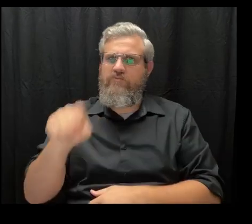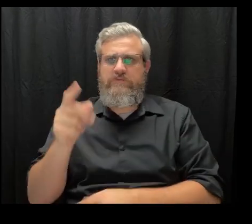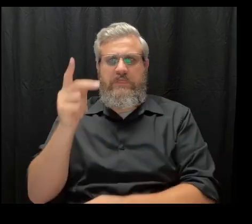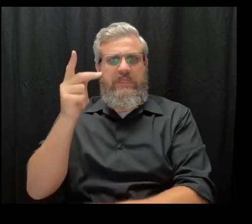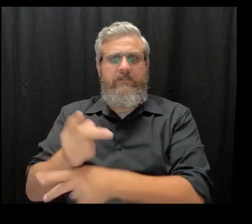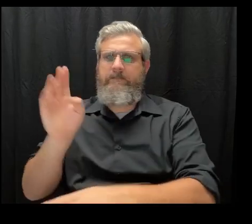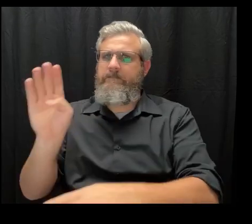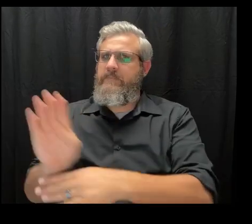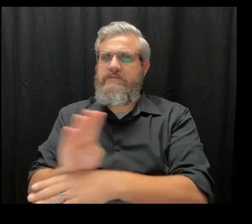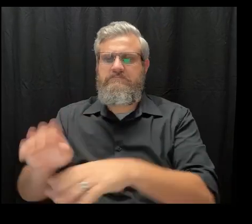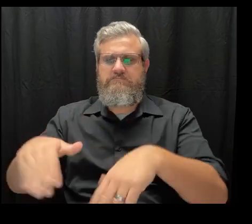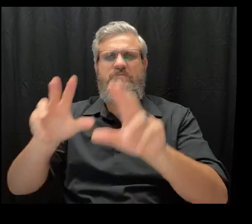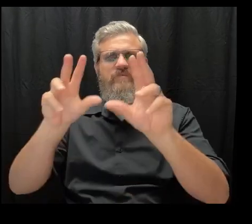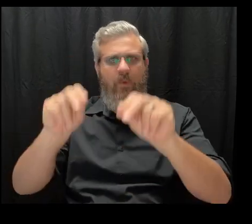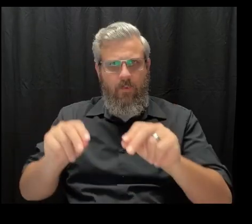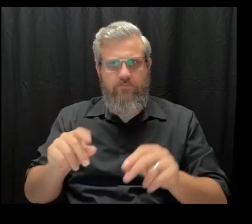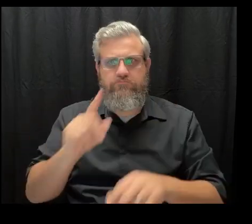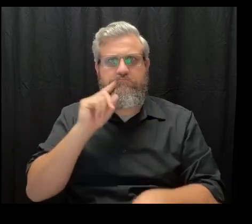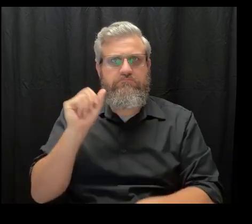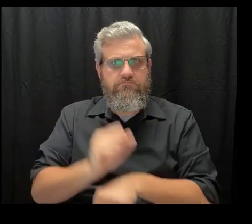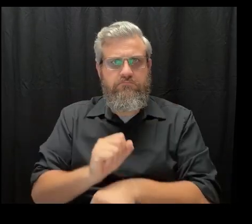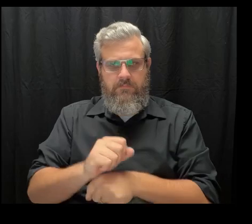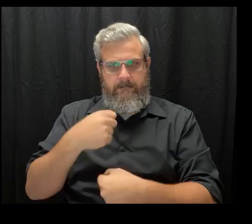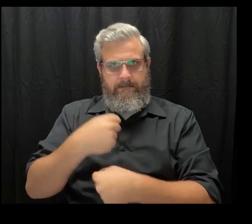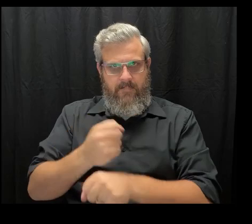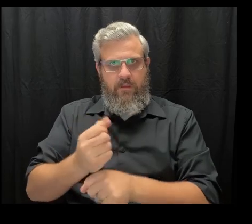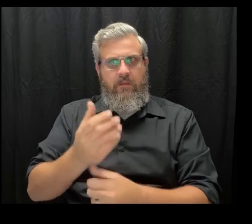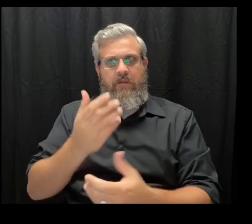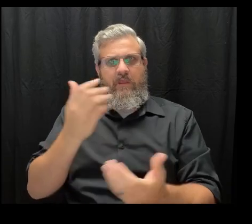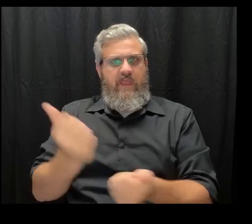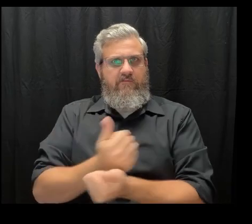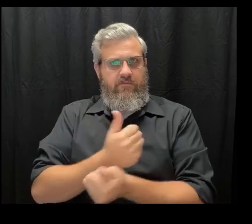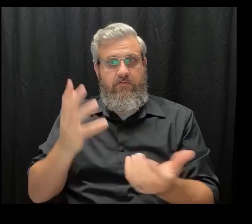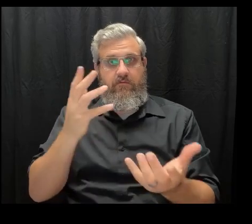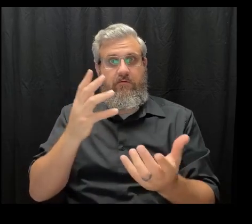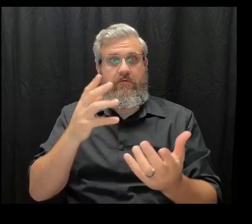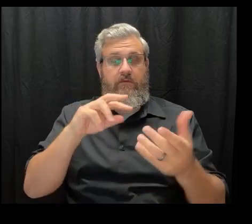about making learning meaningful, relevant, and accessible.